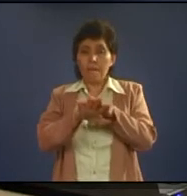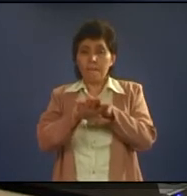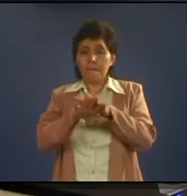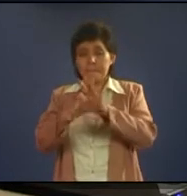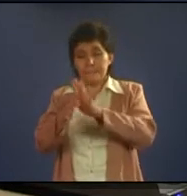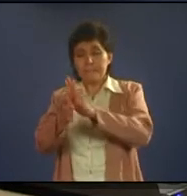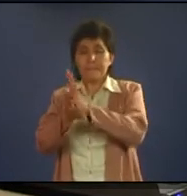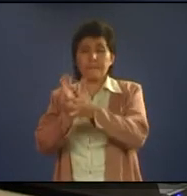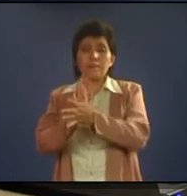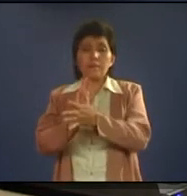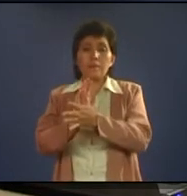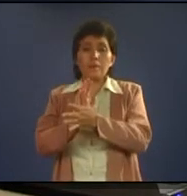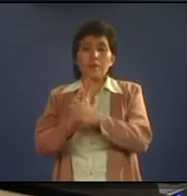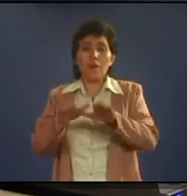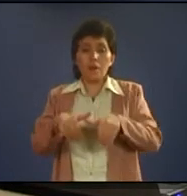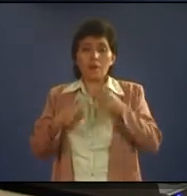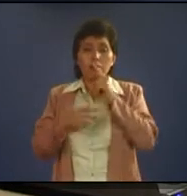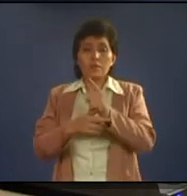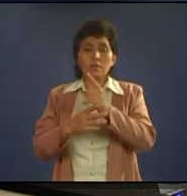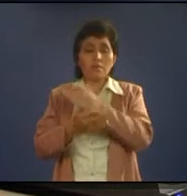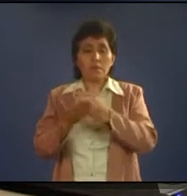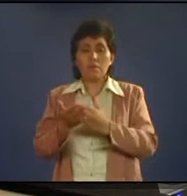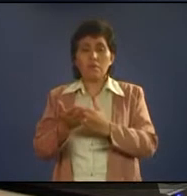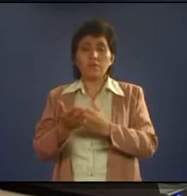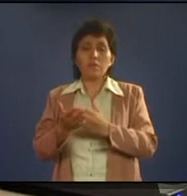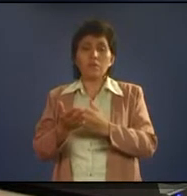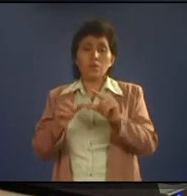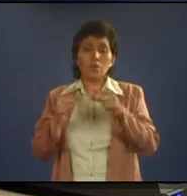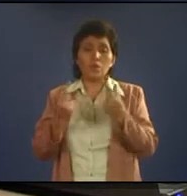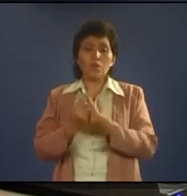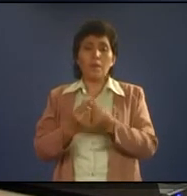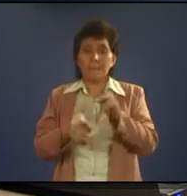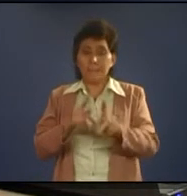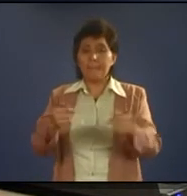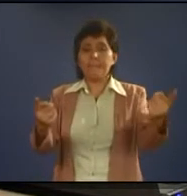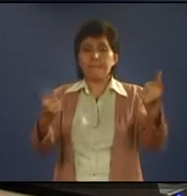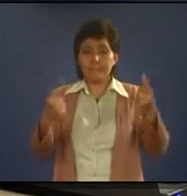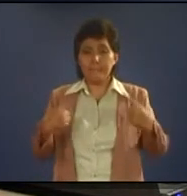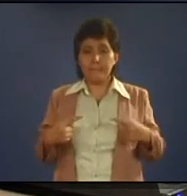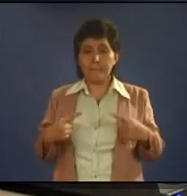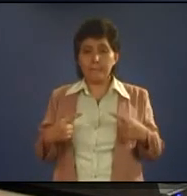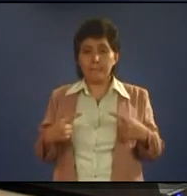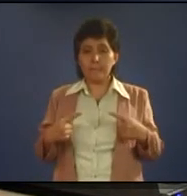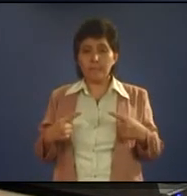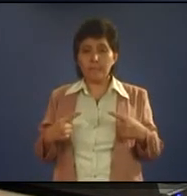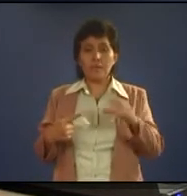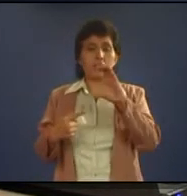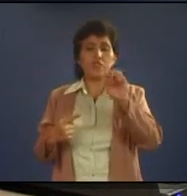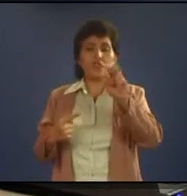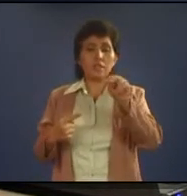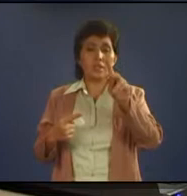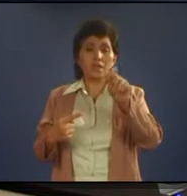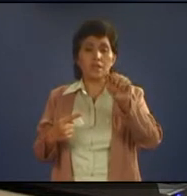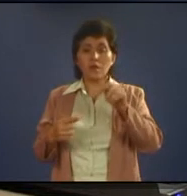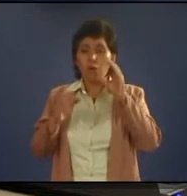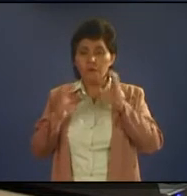is actually part of group, okay? People come just suddenly and they form a crowd. You know, a crowd of people